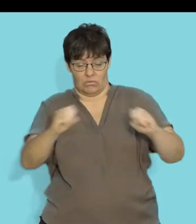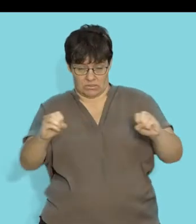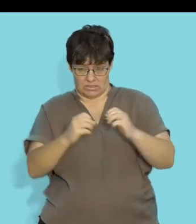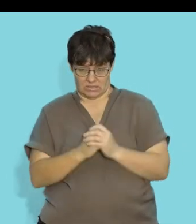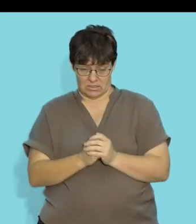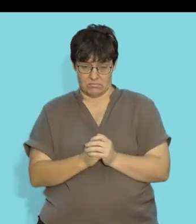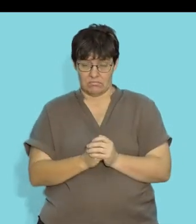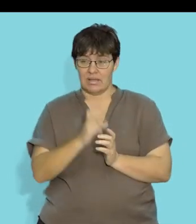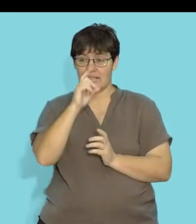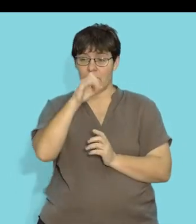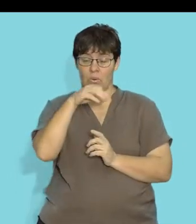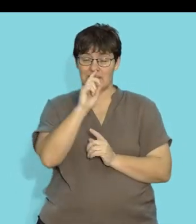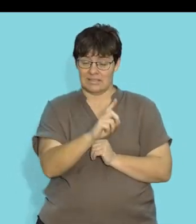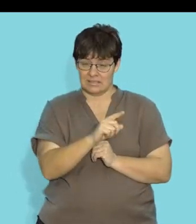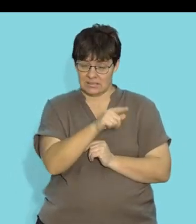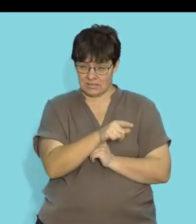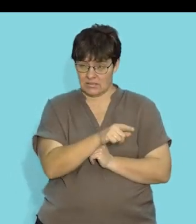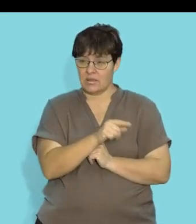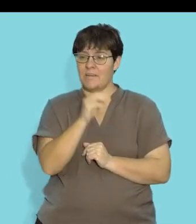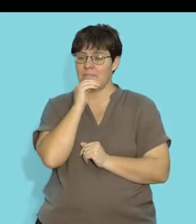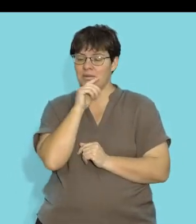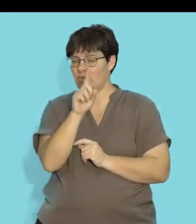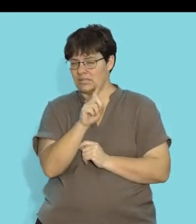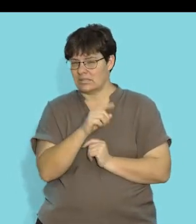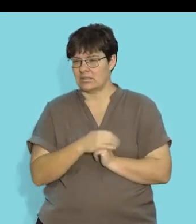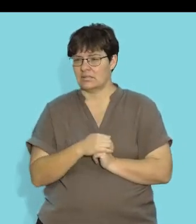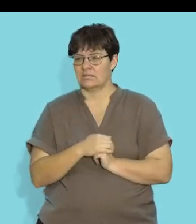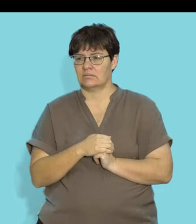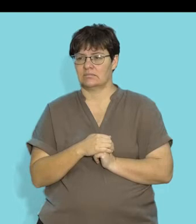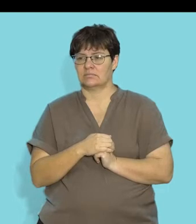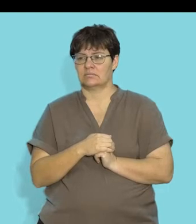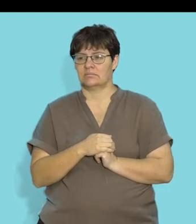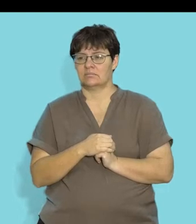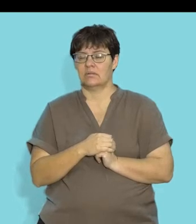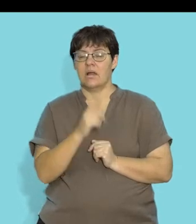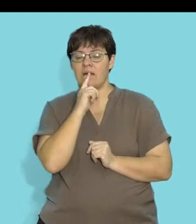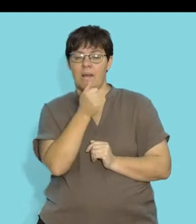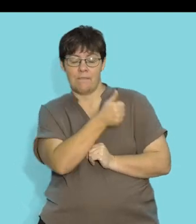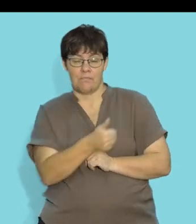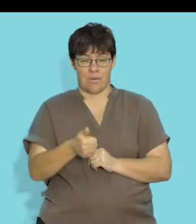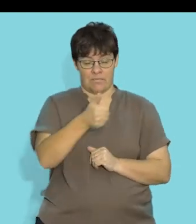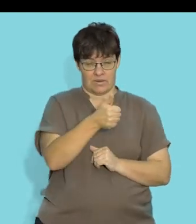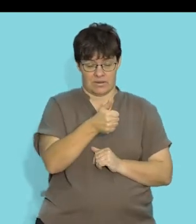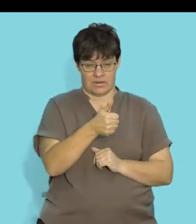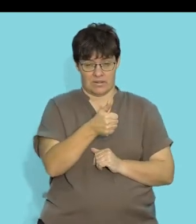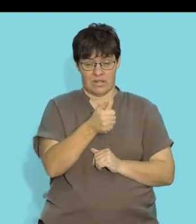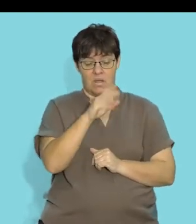cell in the follicle of the ovary. So this would be pointing to the